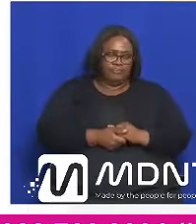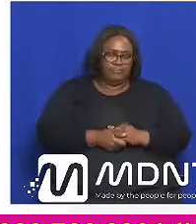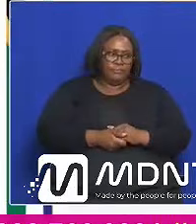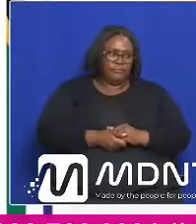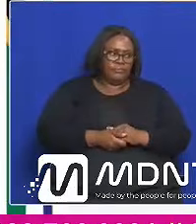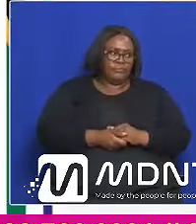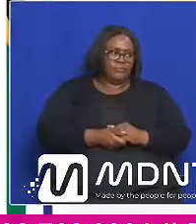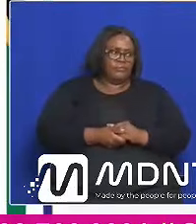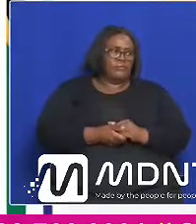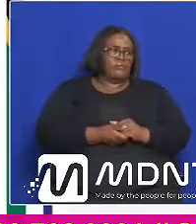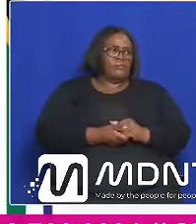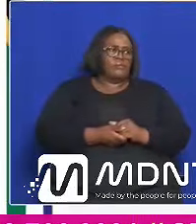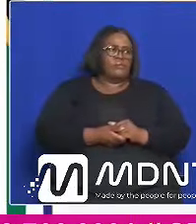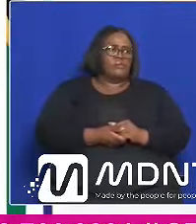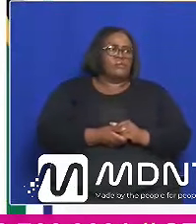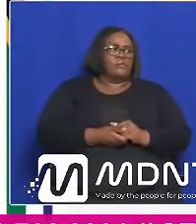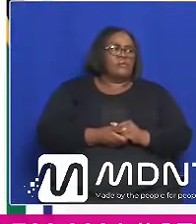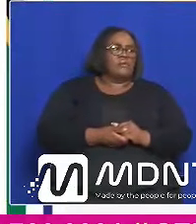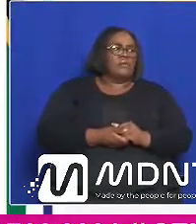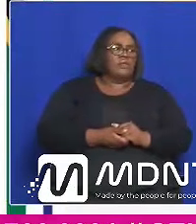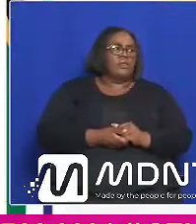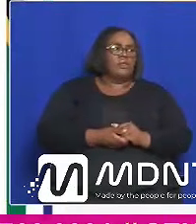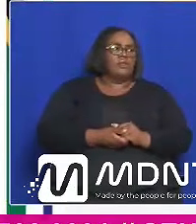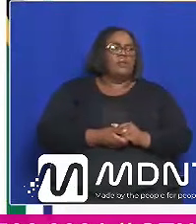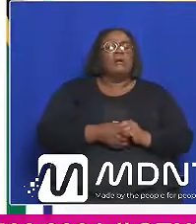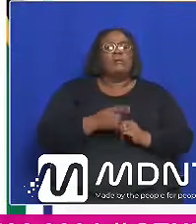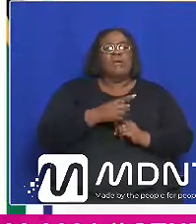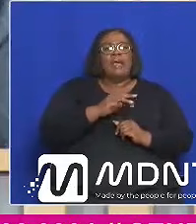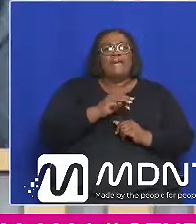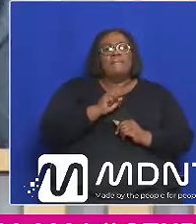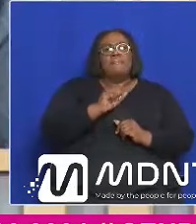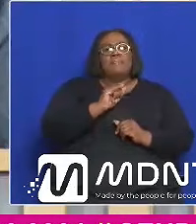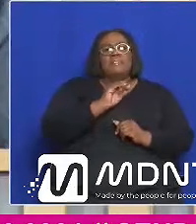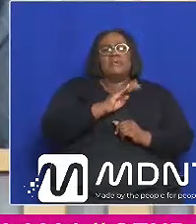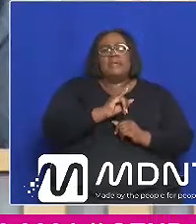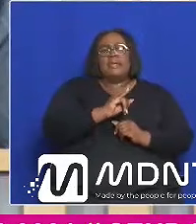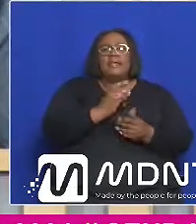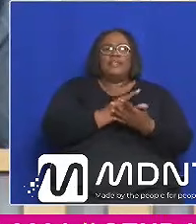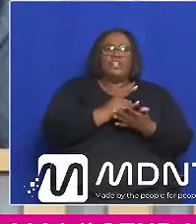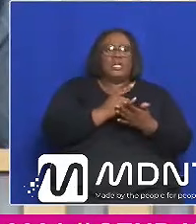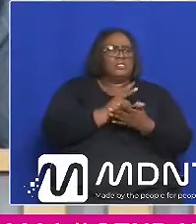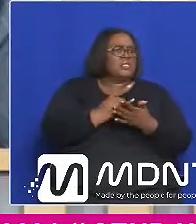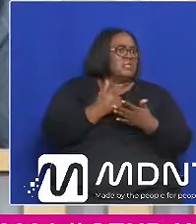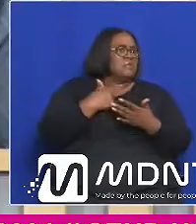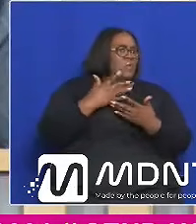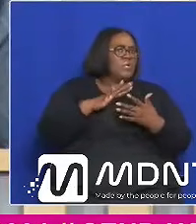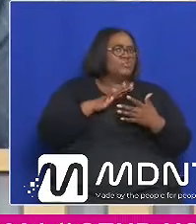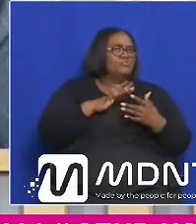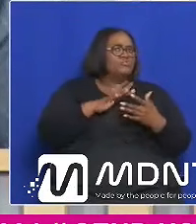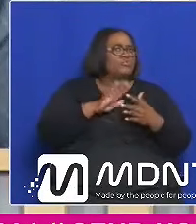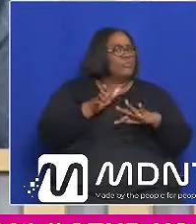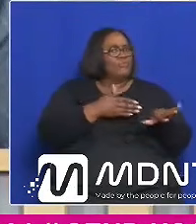I want to leave them CB charts, the commissioners, unless there are other questions to